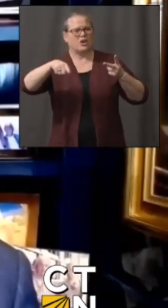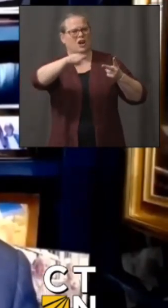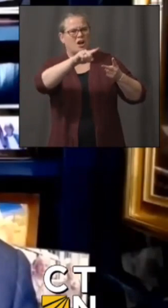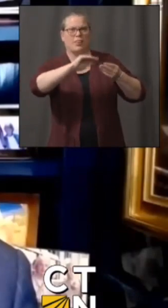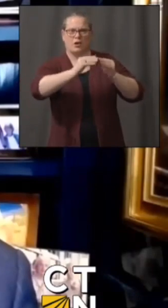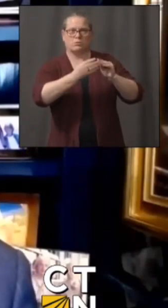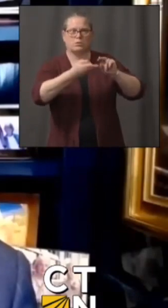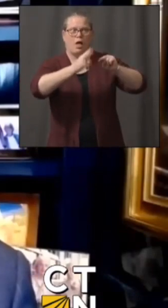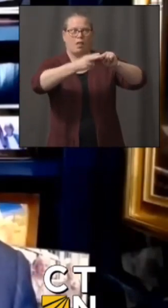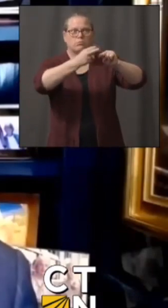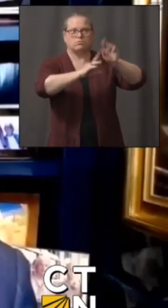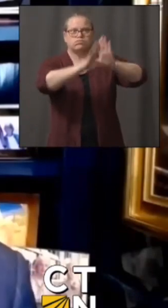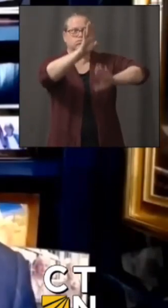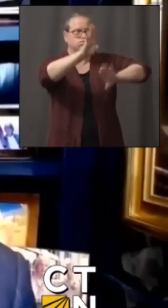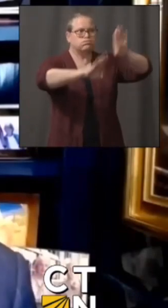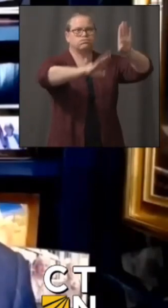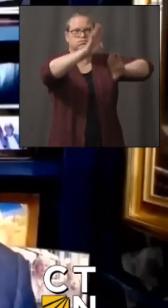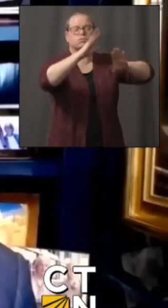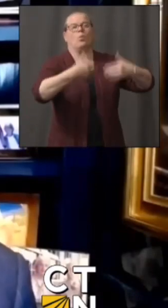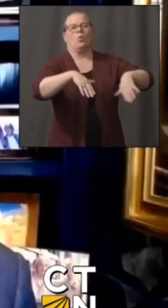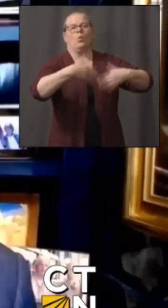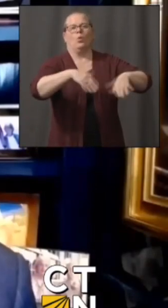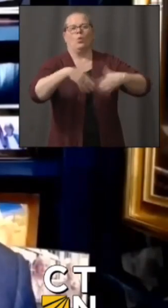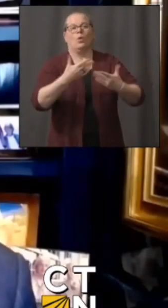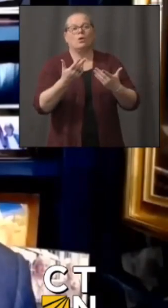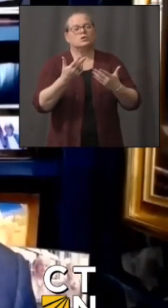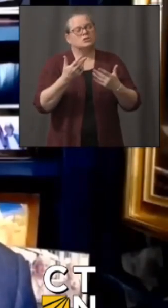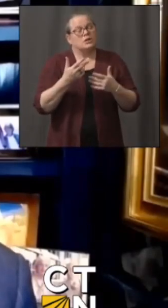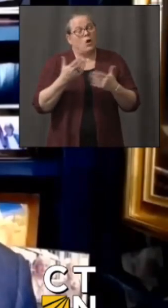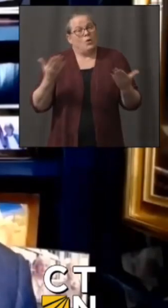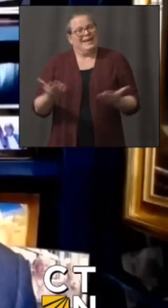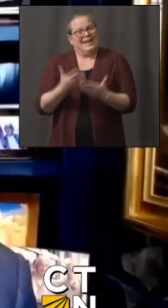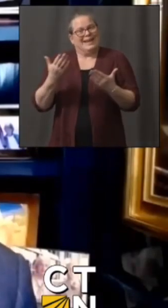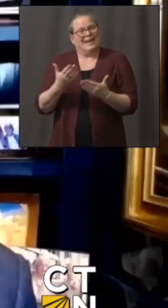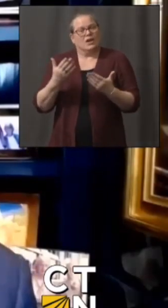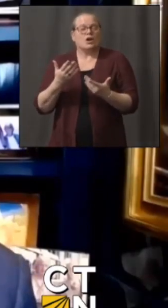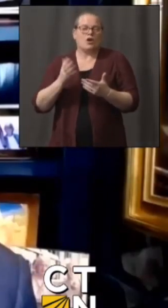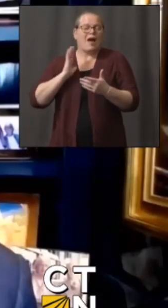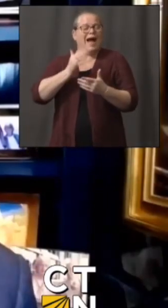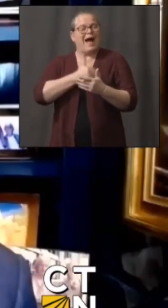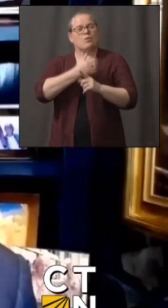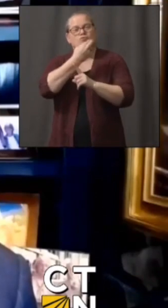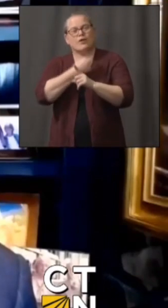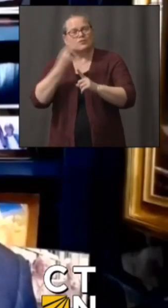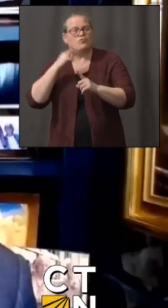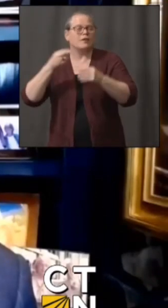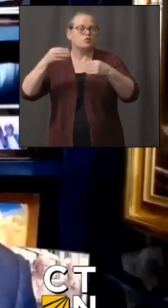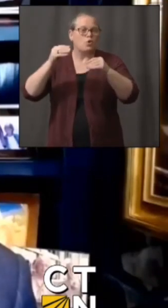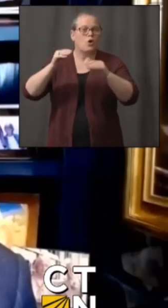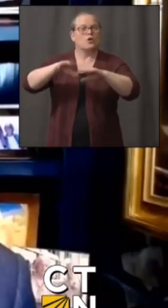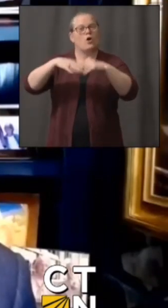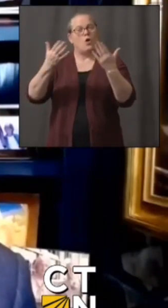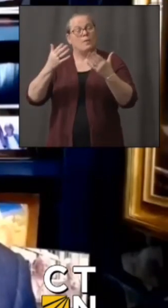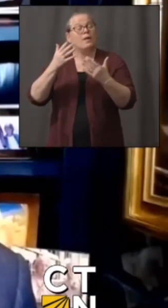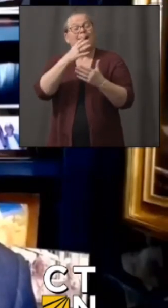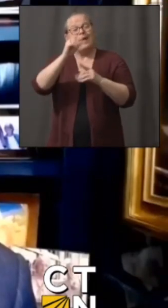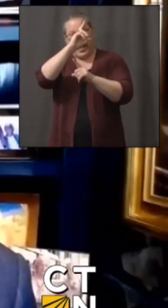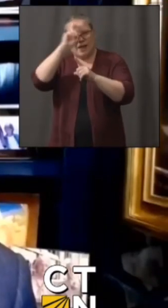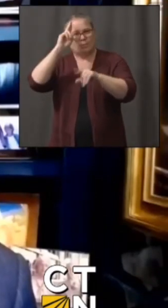said, we've got better than 50% capacity right now, and Josh is in almost daily contact with the hospital executives.